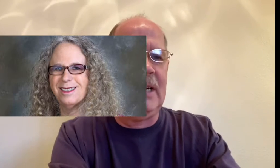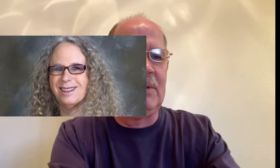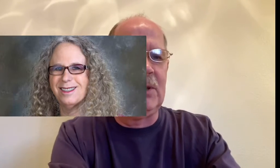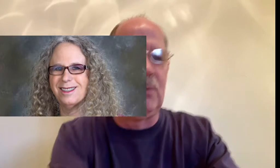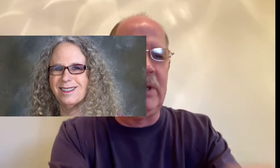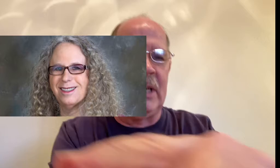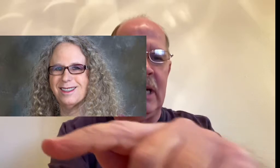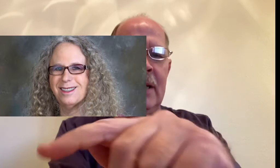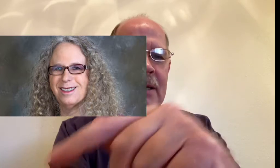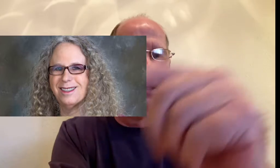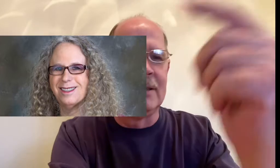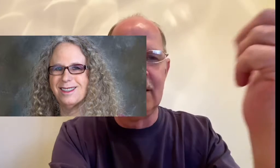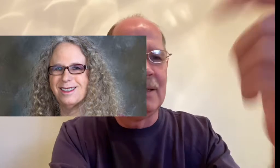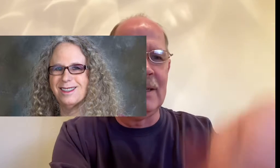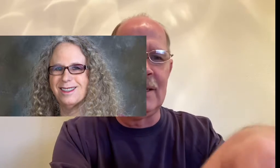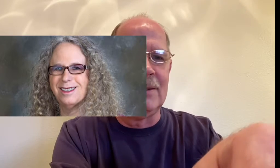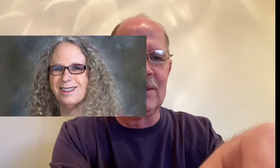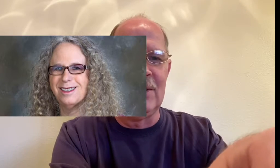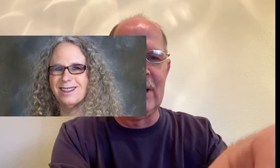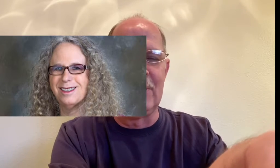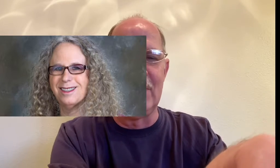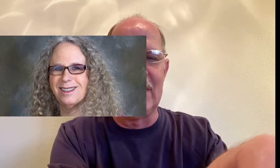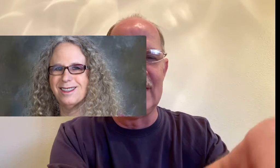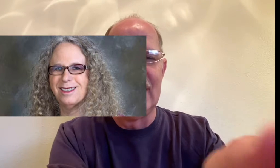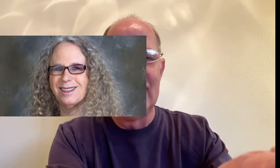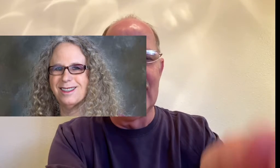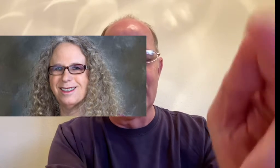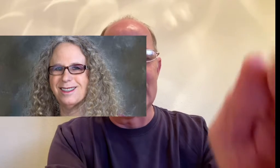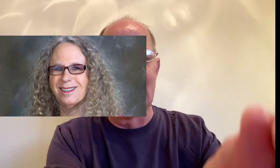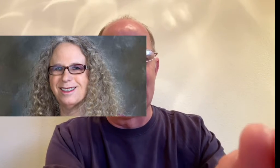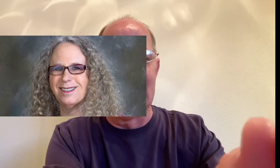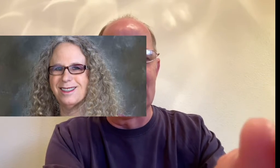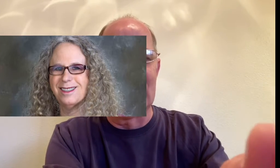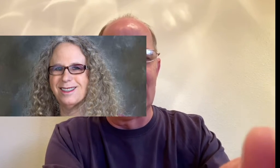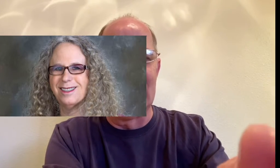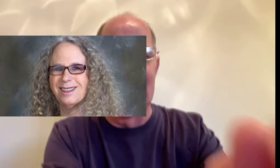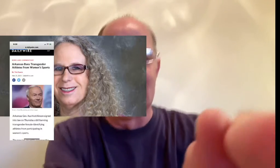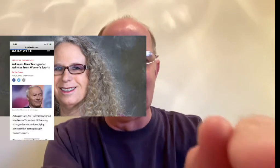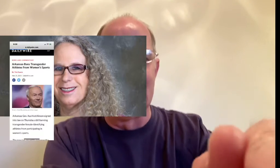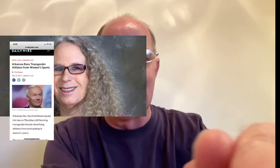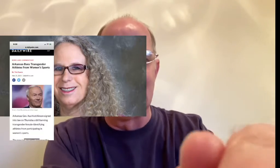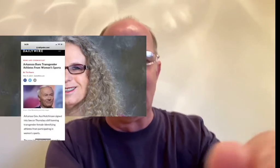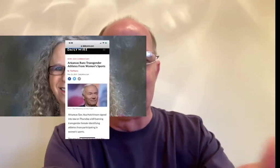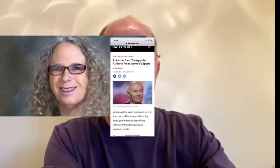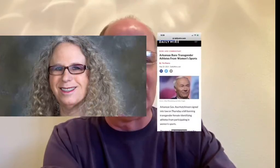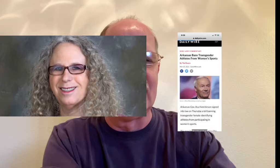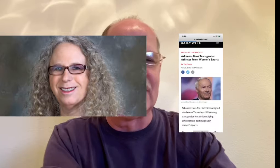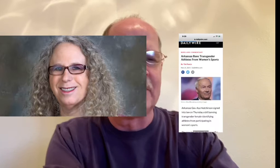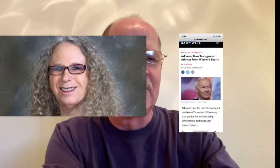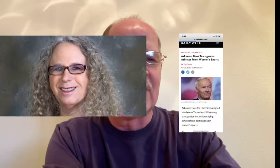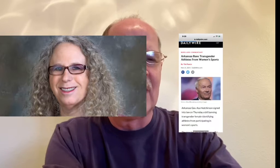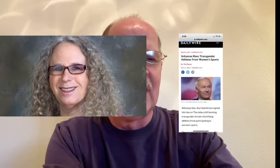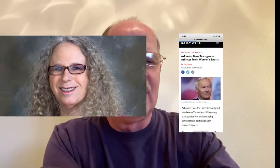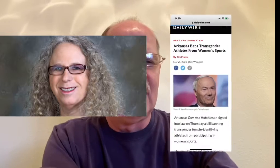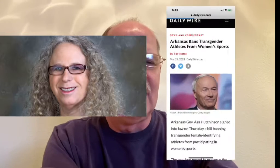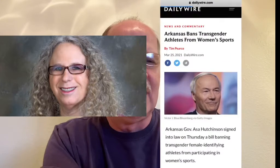Shania, have a good weekend. I don't know. Everybody's going out of town. I don't know. They've all got plans.